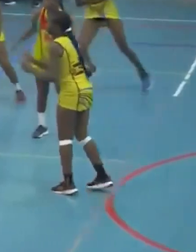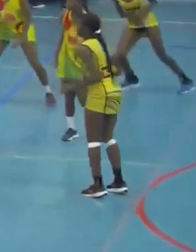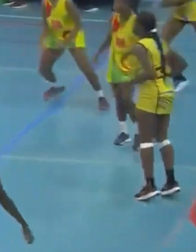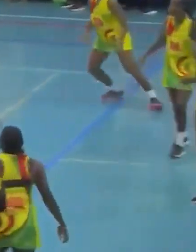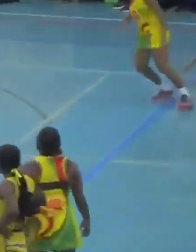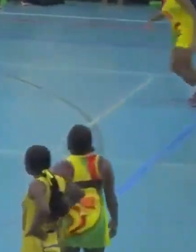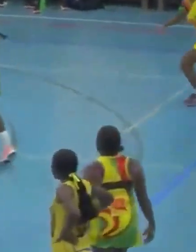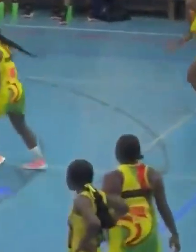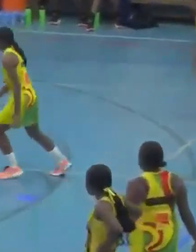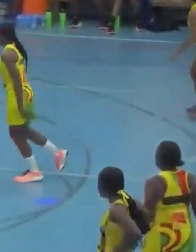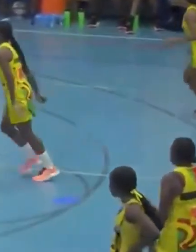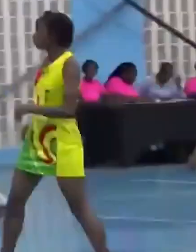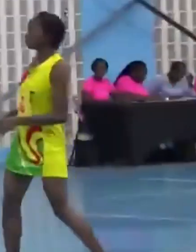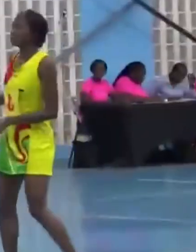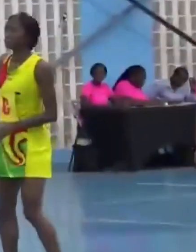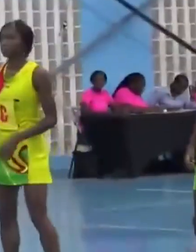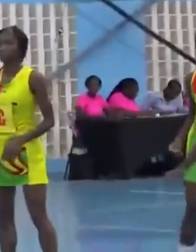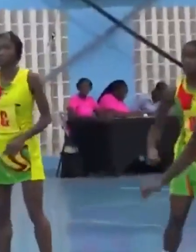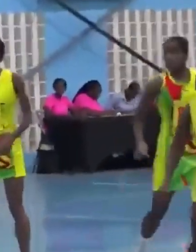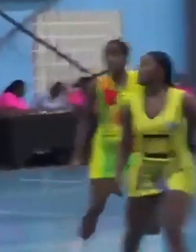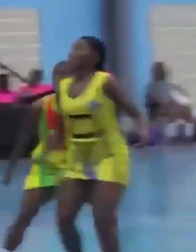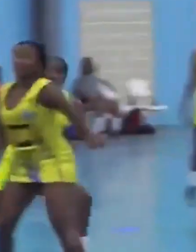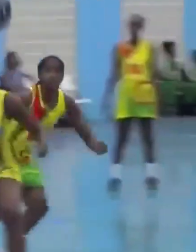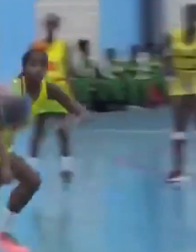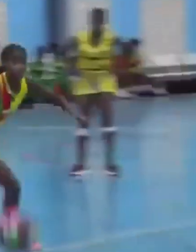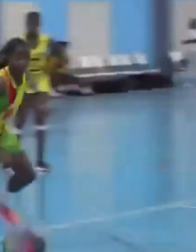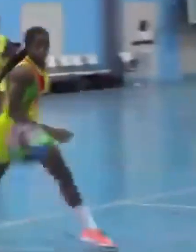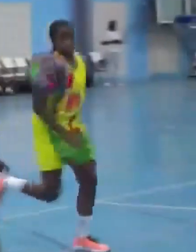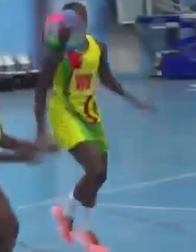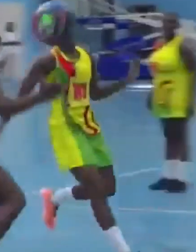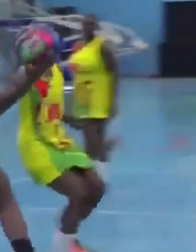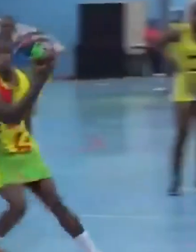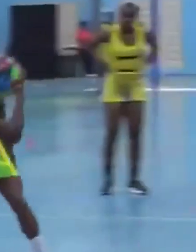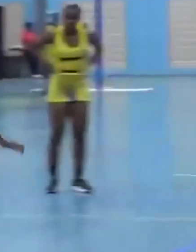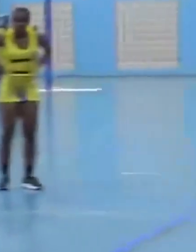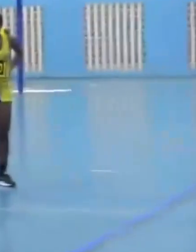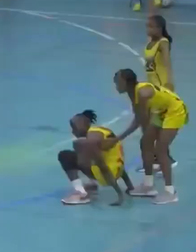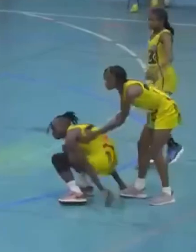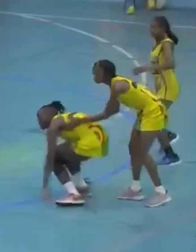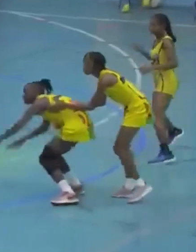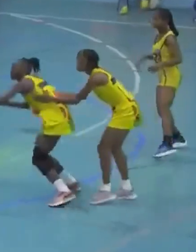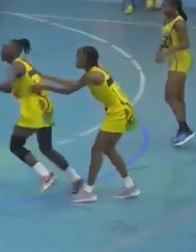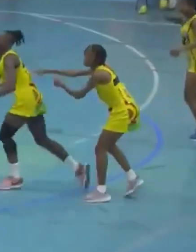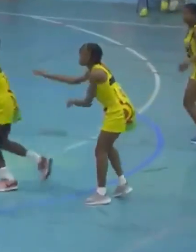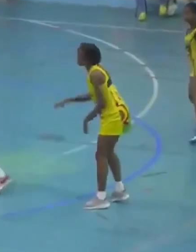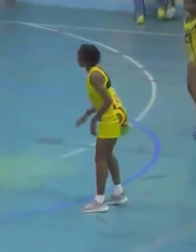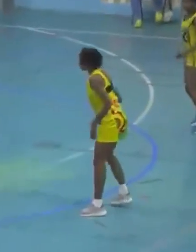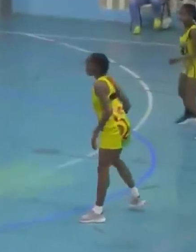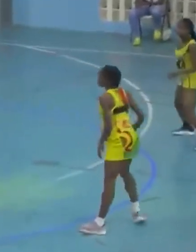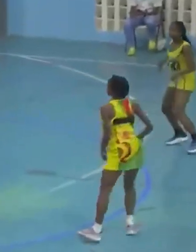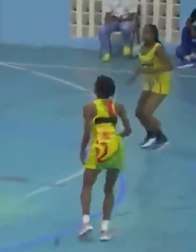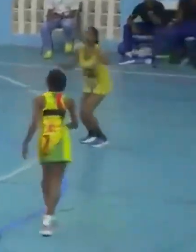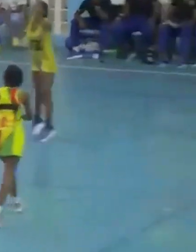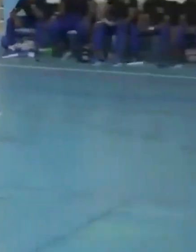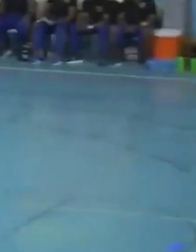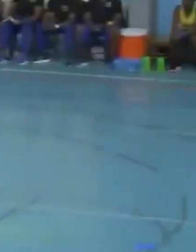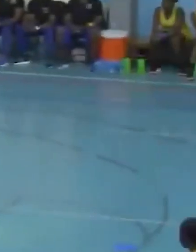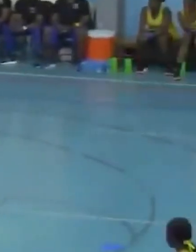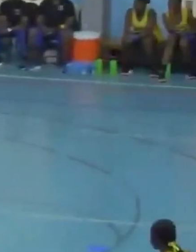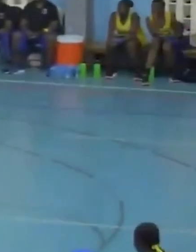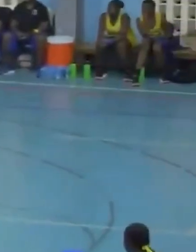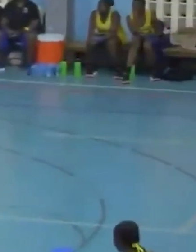So some of the crowd favorites would be on Team Barbados, the goal shooter, the goal defense